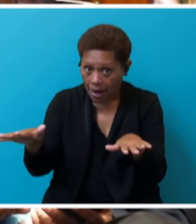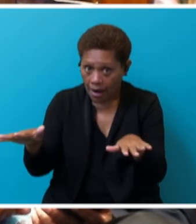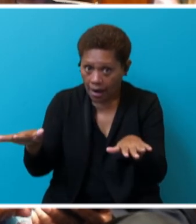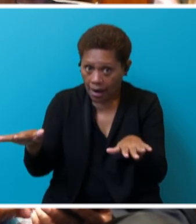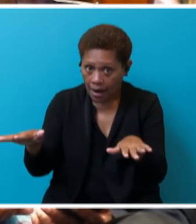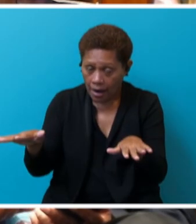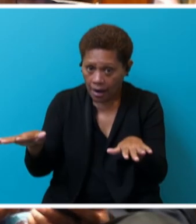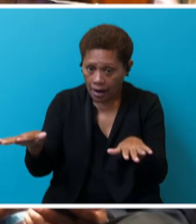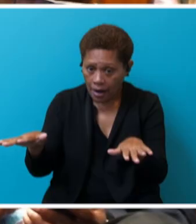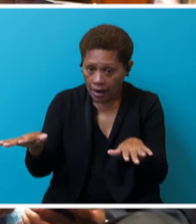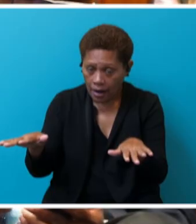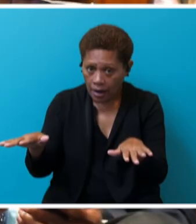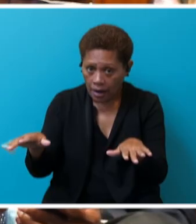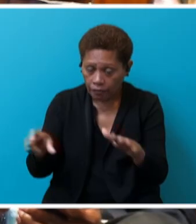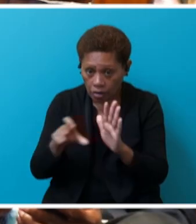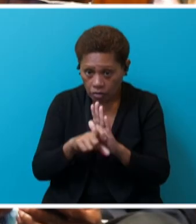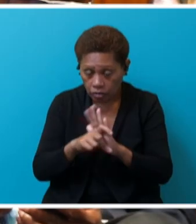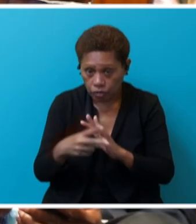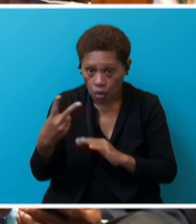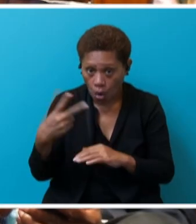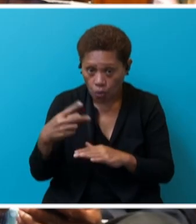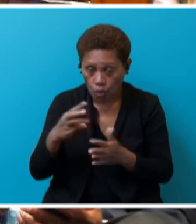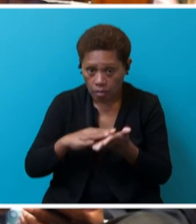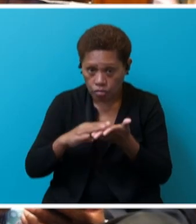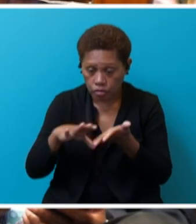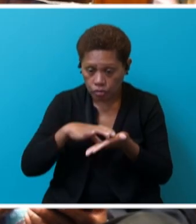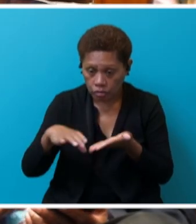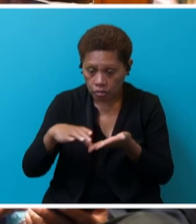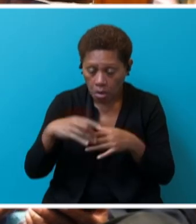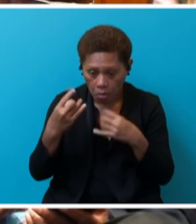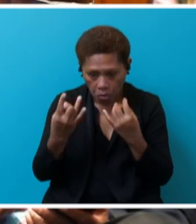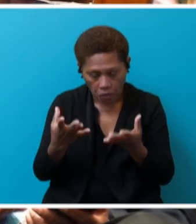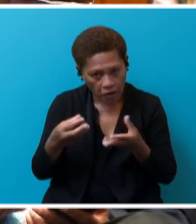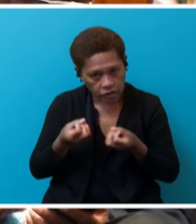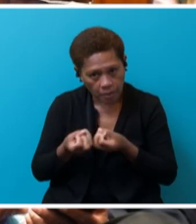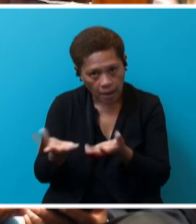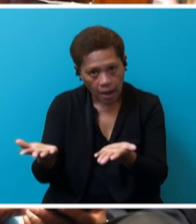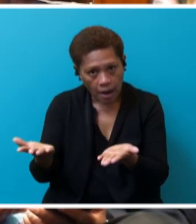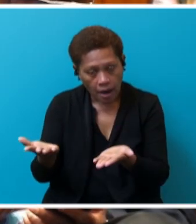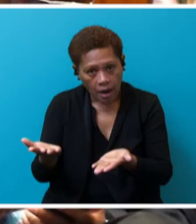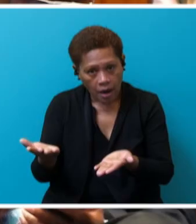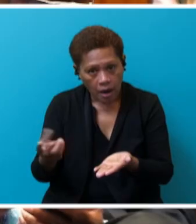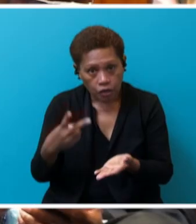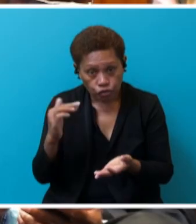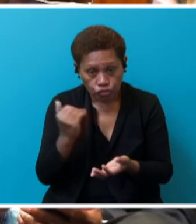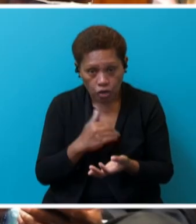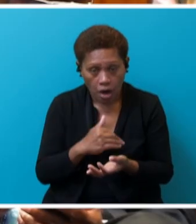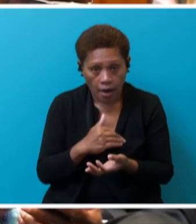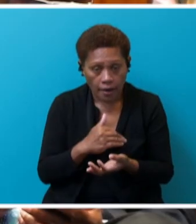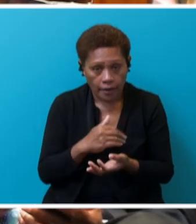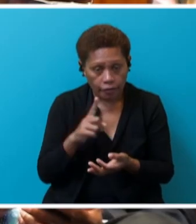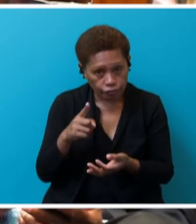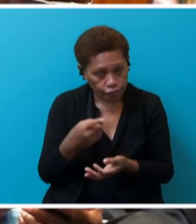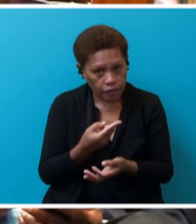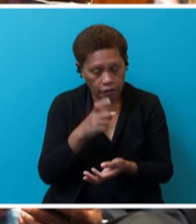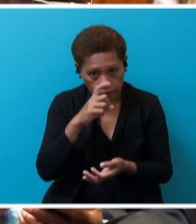there, costing $12 million, providing supply to more than 200,000 people in the Suva, Lami,